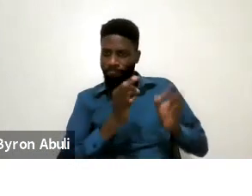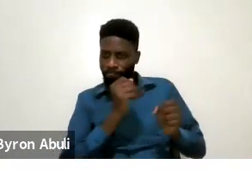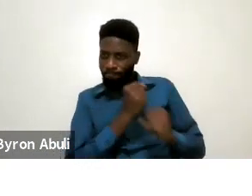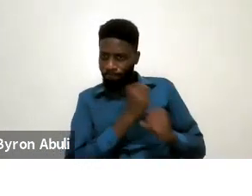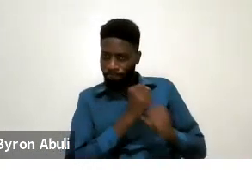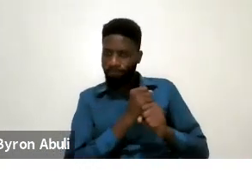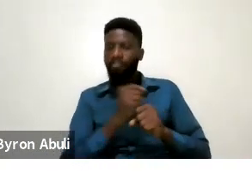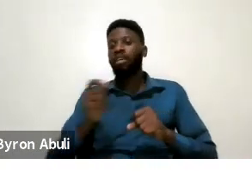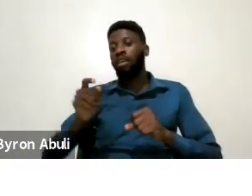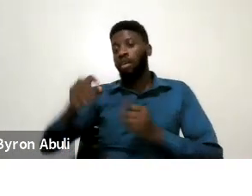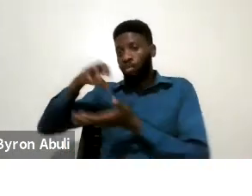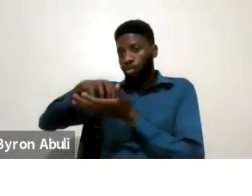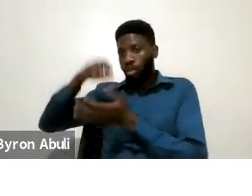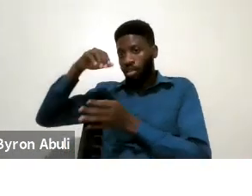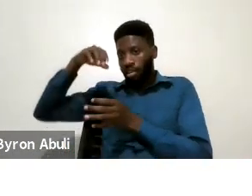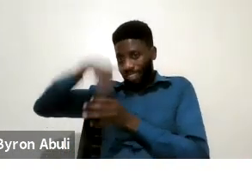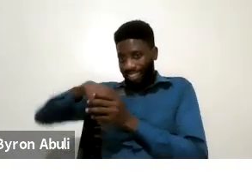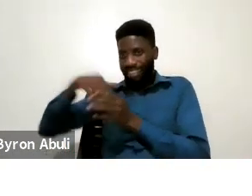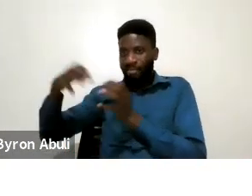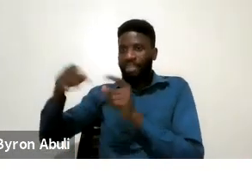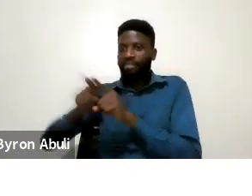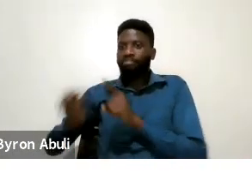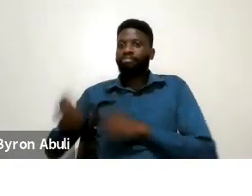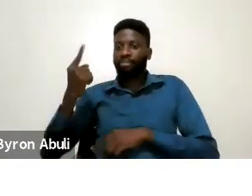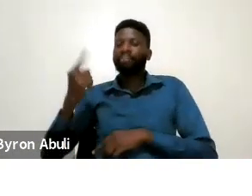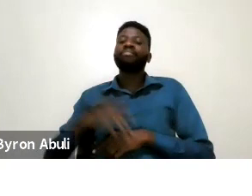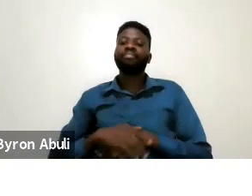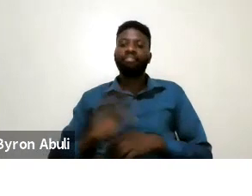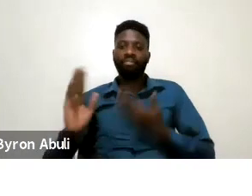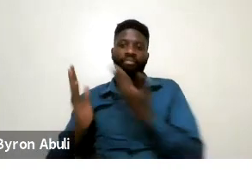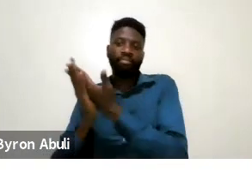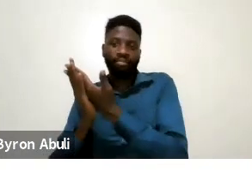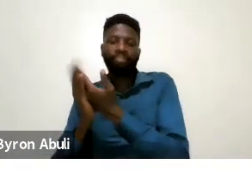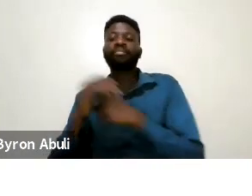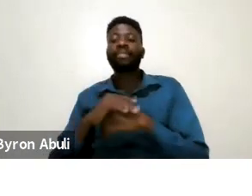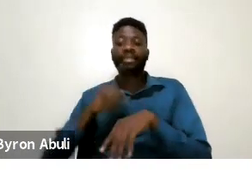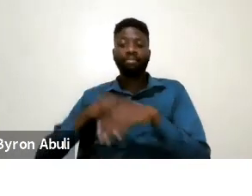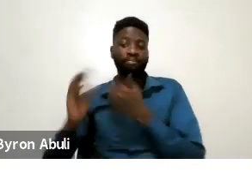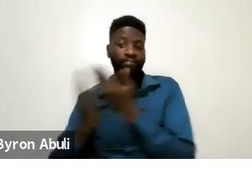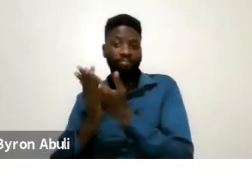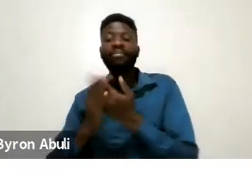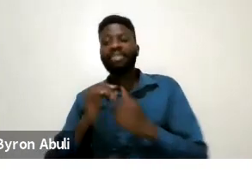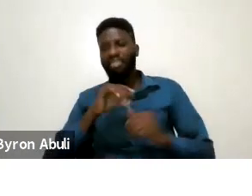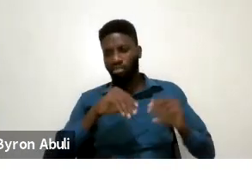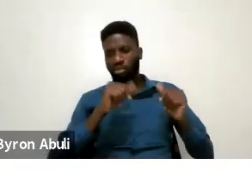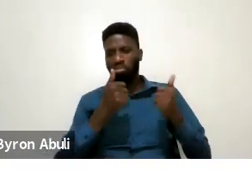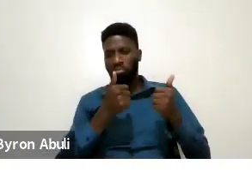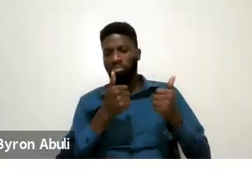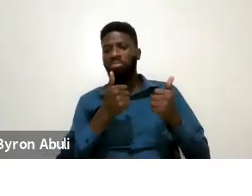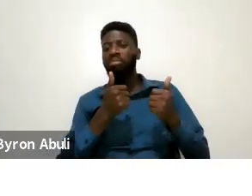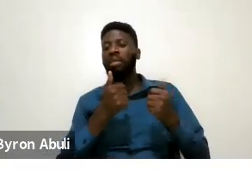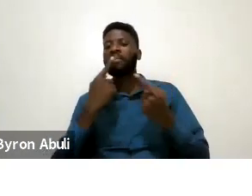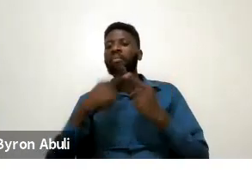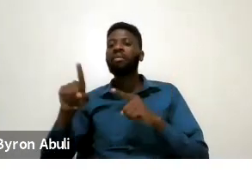and qualifications than the other applicants, she was passed over. When she asked the manager, he said, I need somebody who will be more dedicated